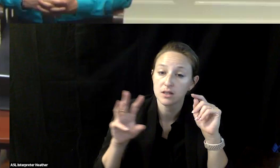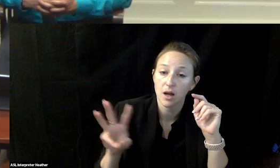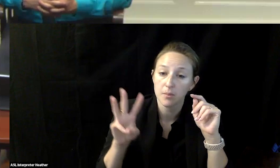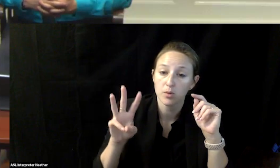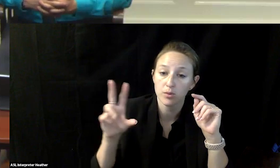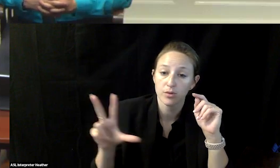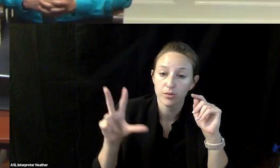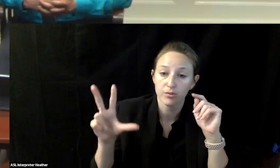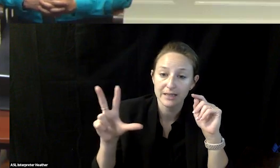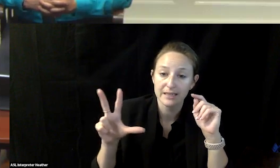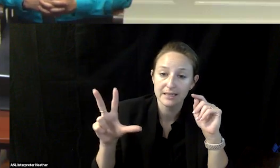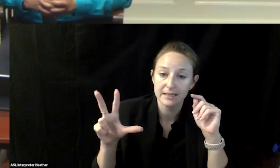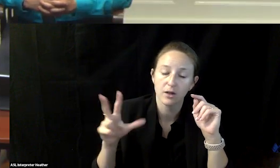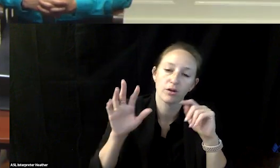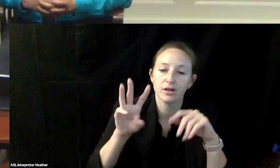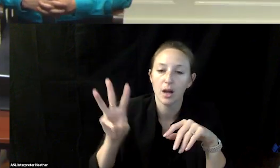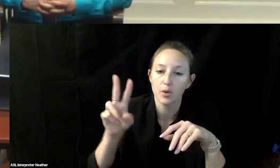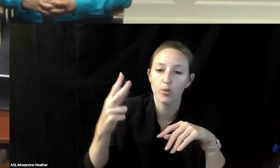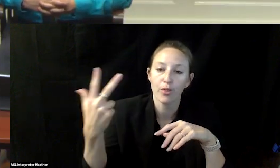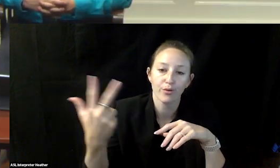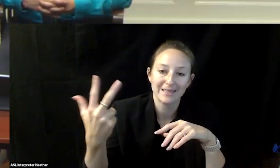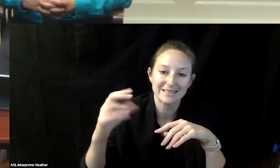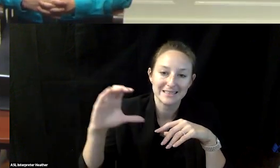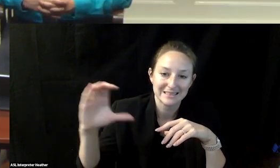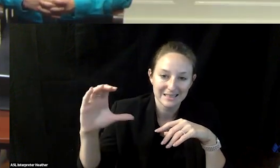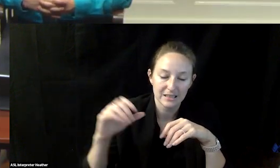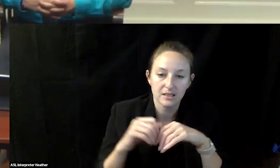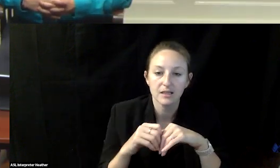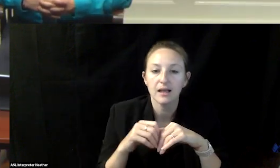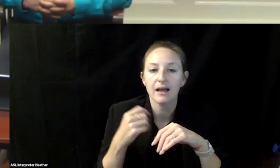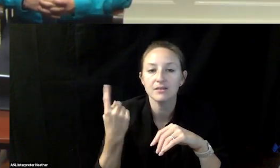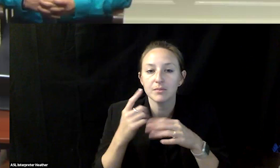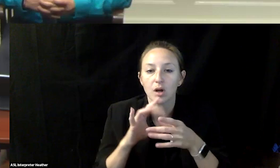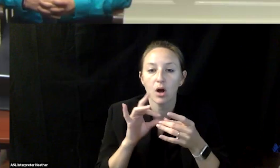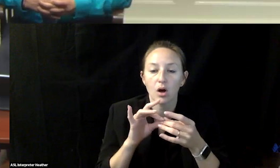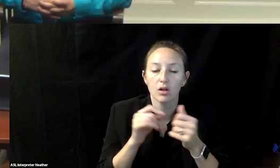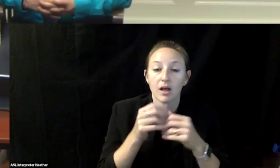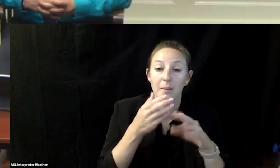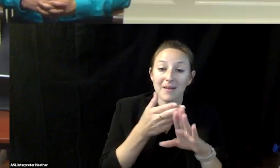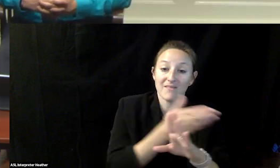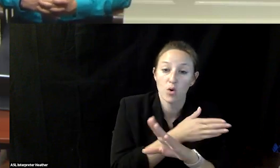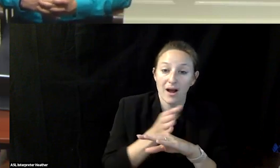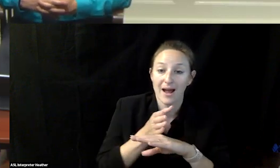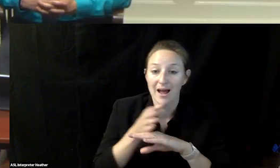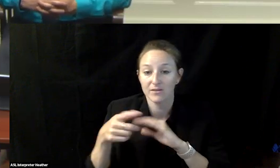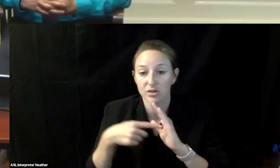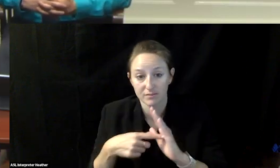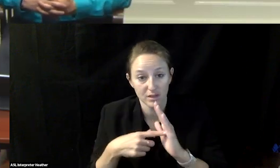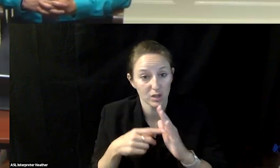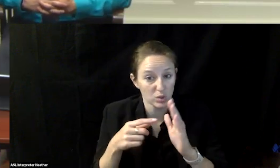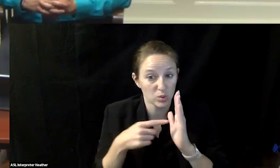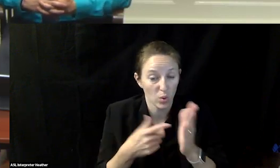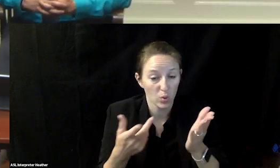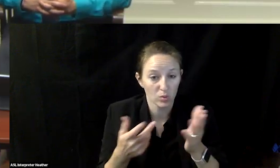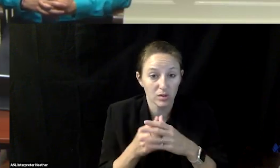have a site called the Before and After Demonstration, where they show, you know, as it sounds,